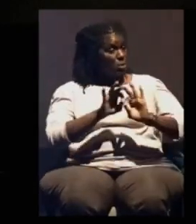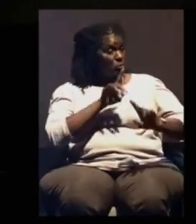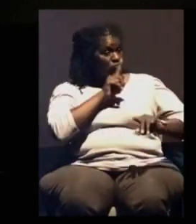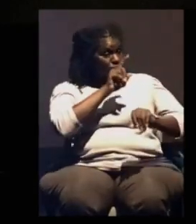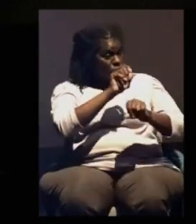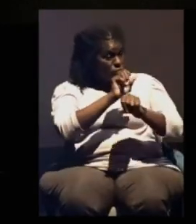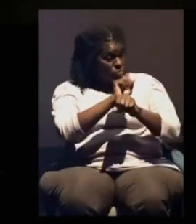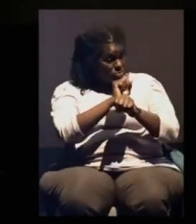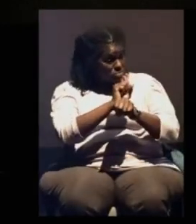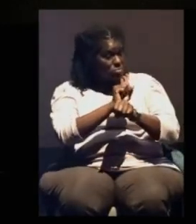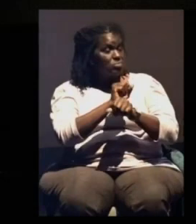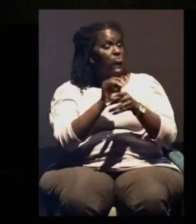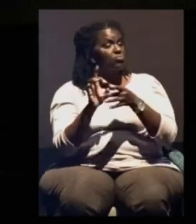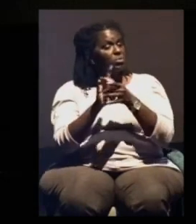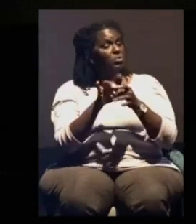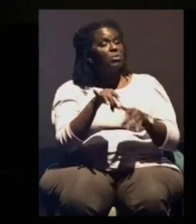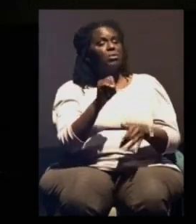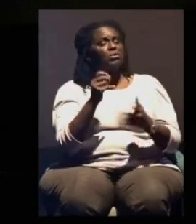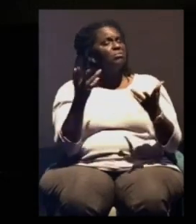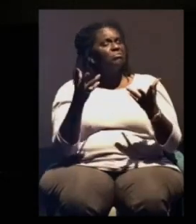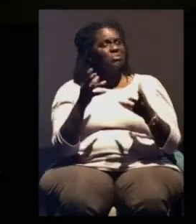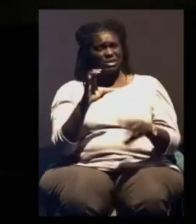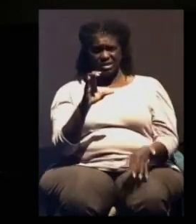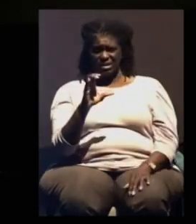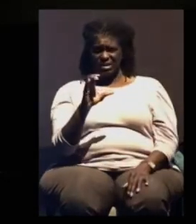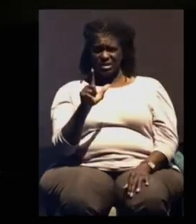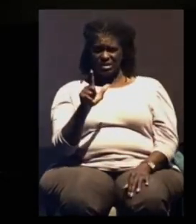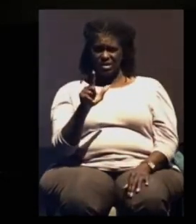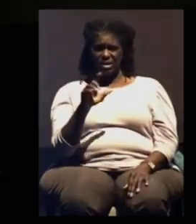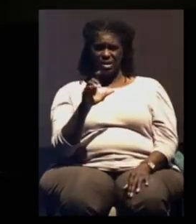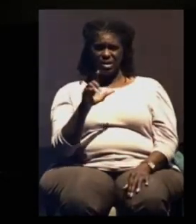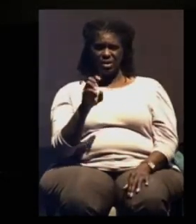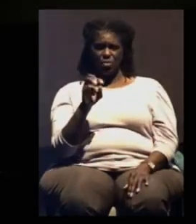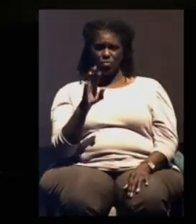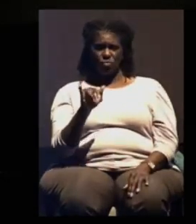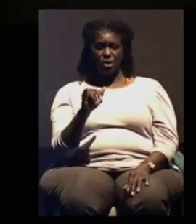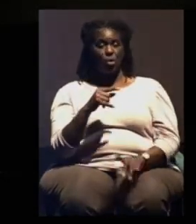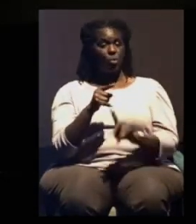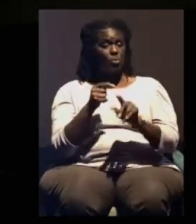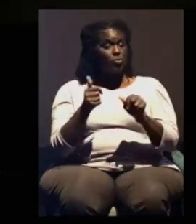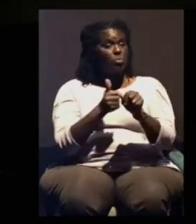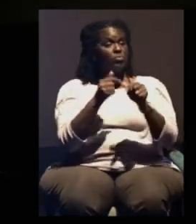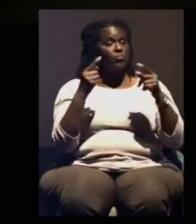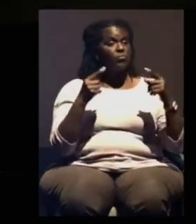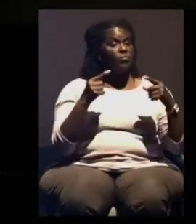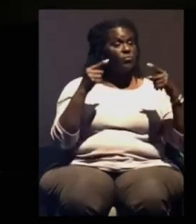about relationships. What's that got to do with celery? When you pursue fame,